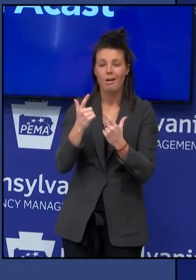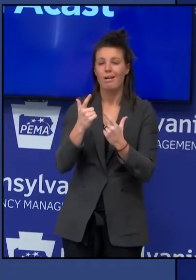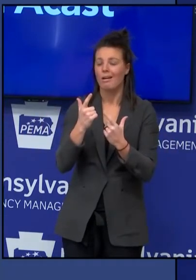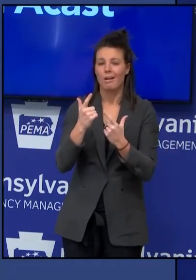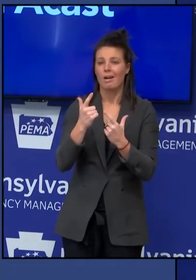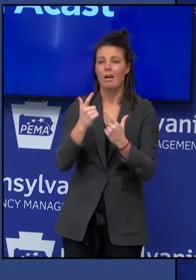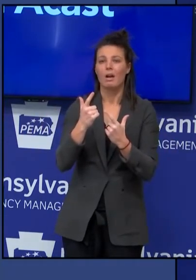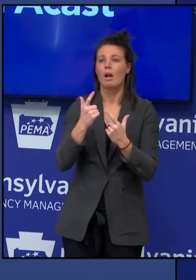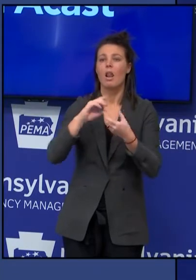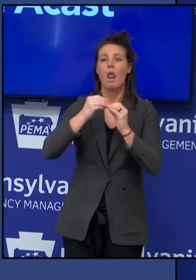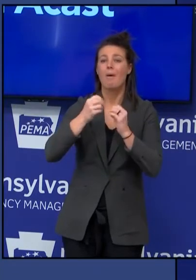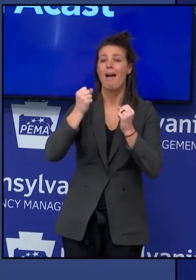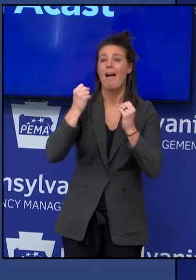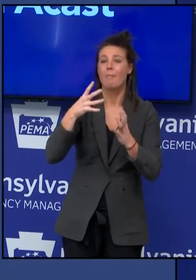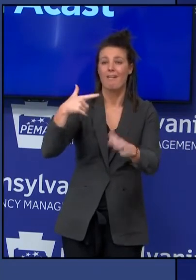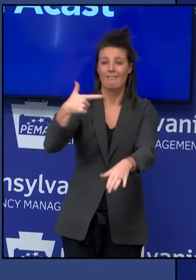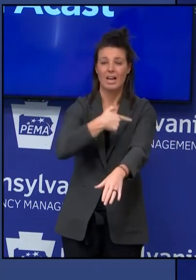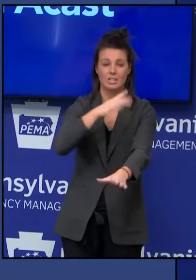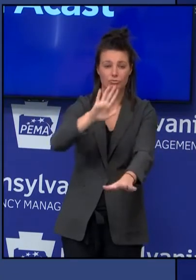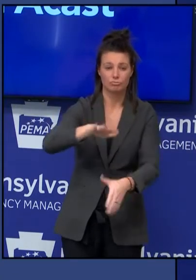inconsistent vaccine allocations,